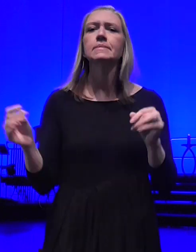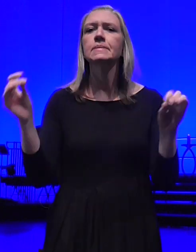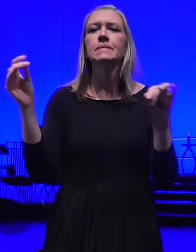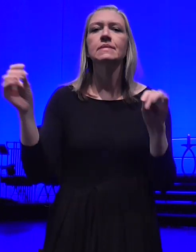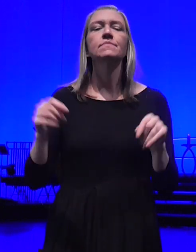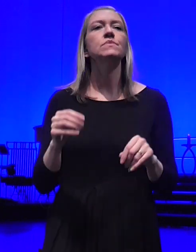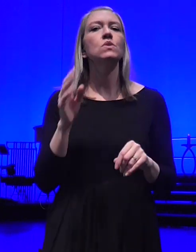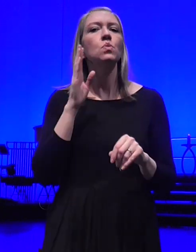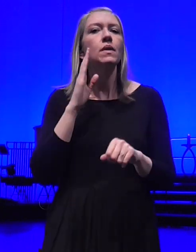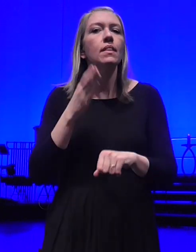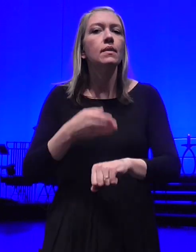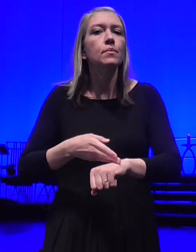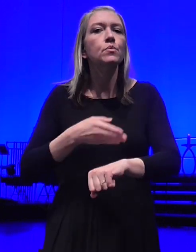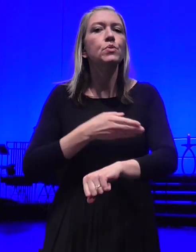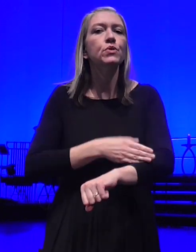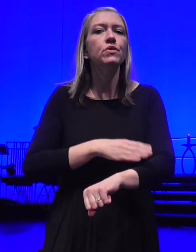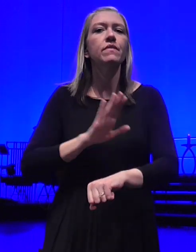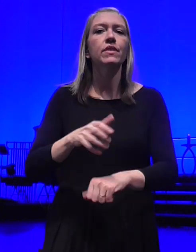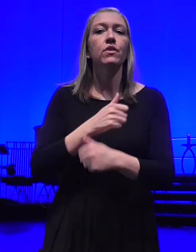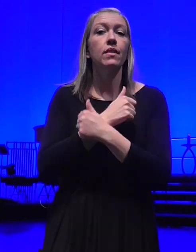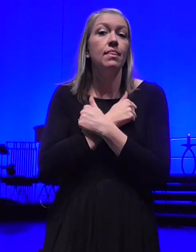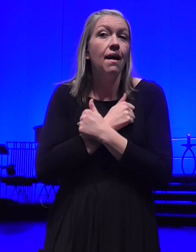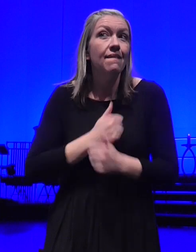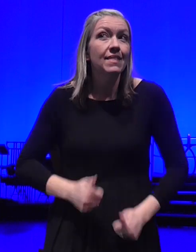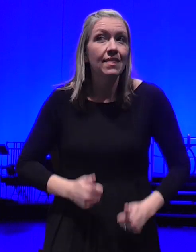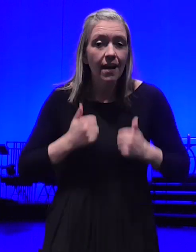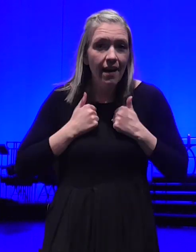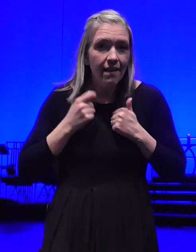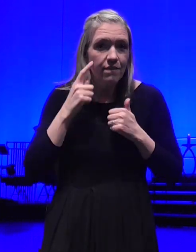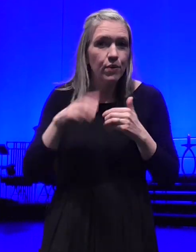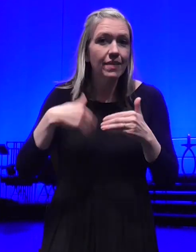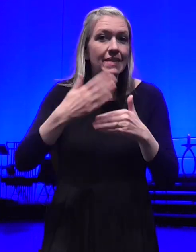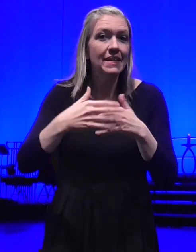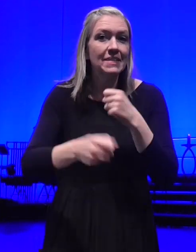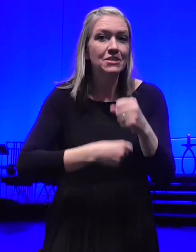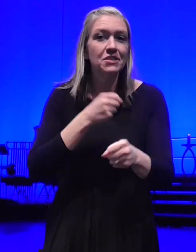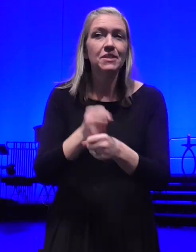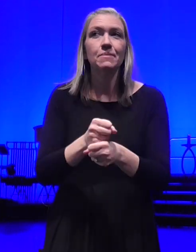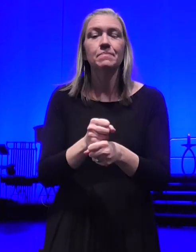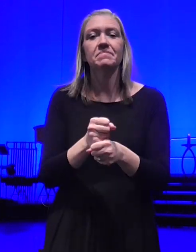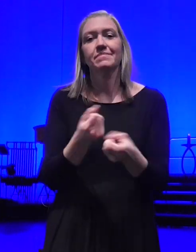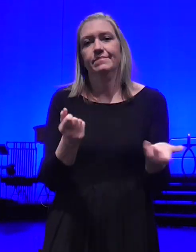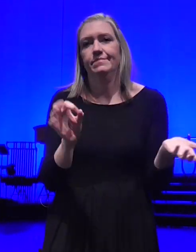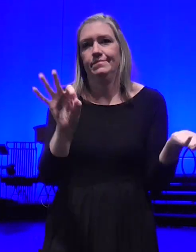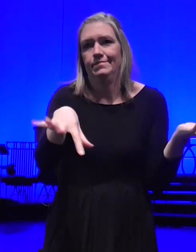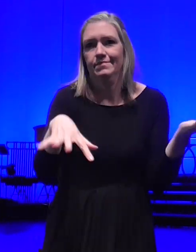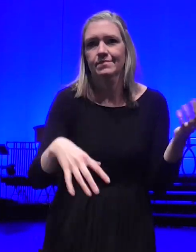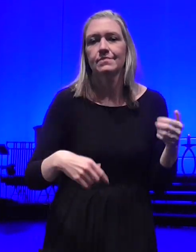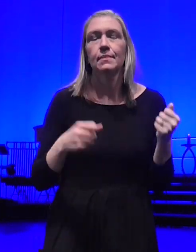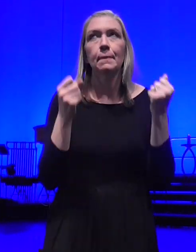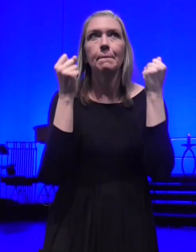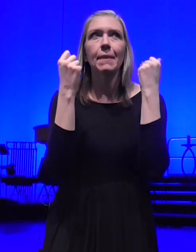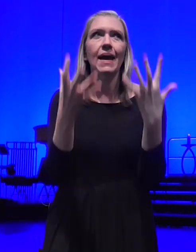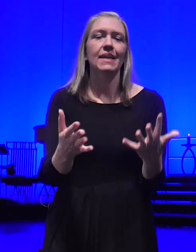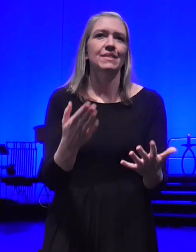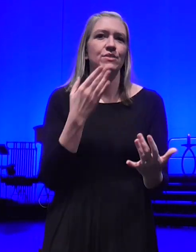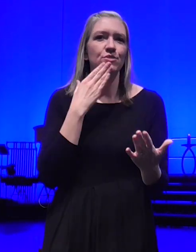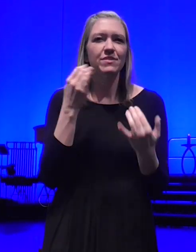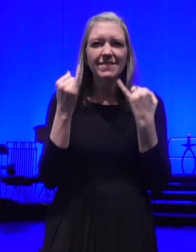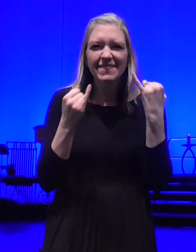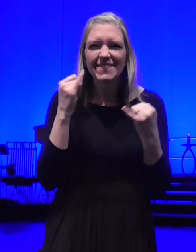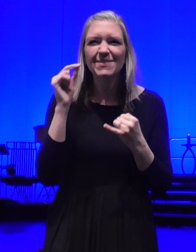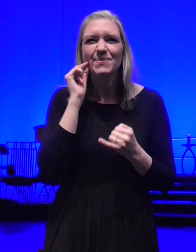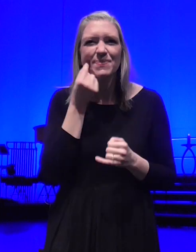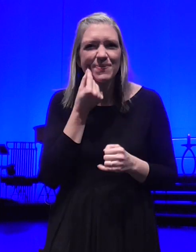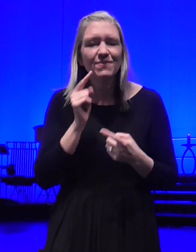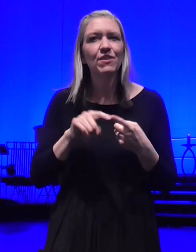It improves their love life in the next year. So there's one, but there are many there from many